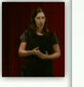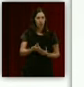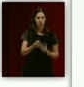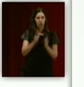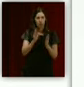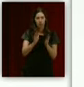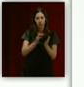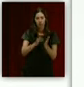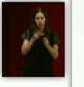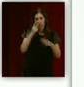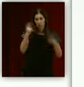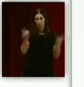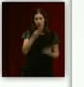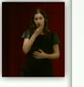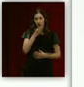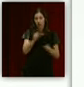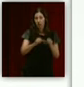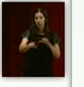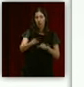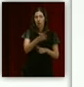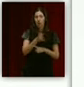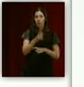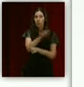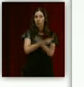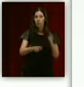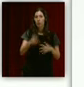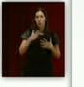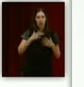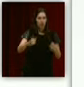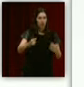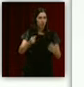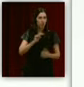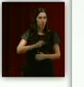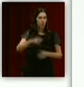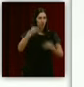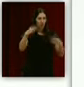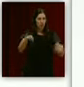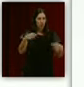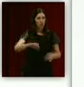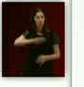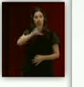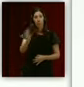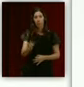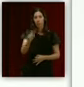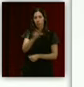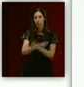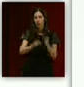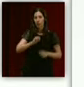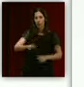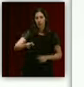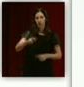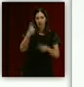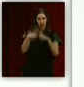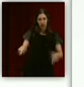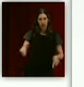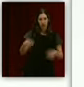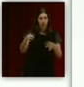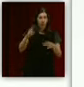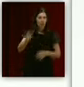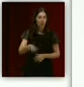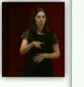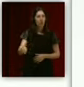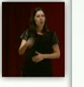yet been processed and therefore they haven't been issued. But the idea is to use healthy